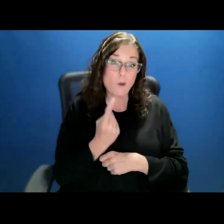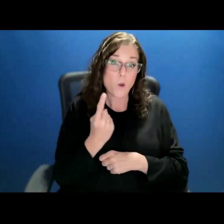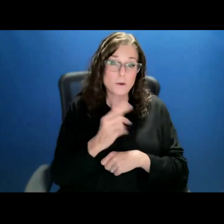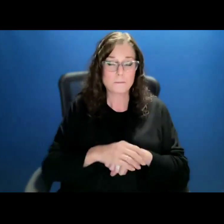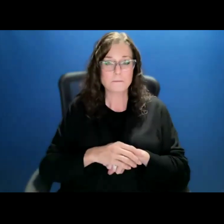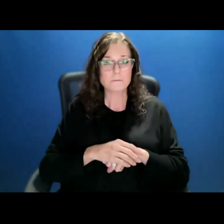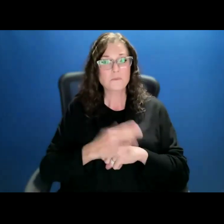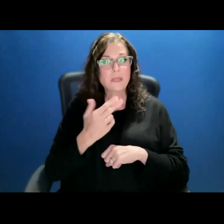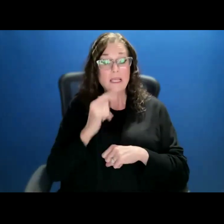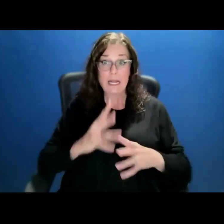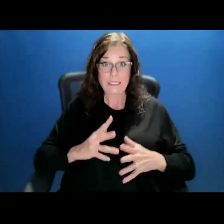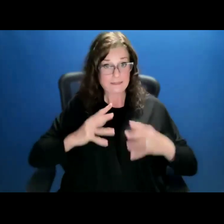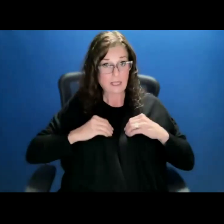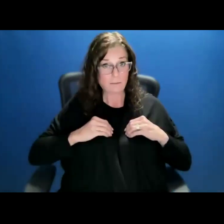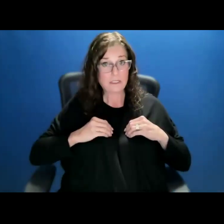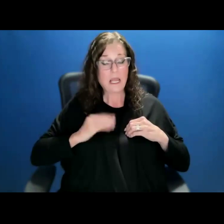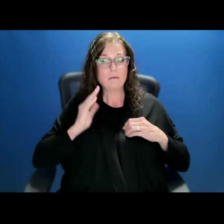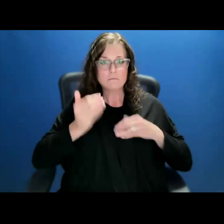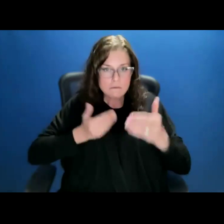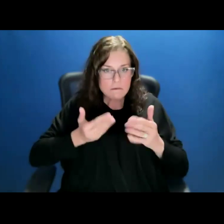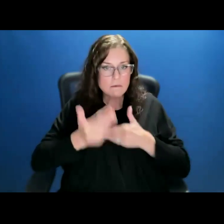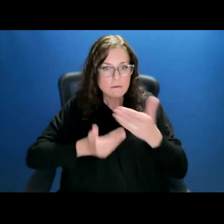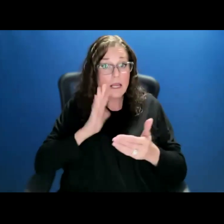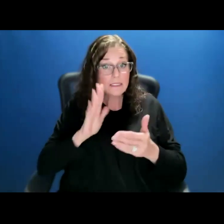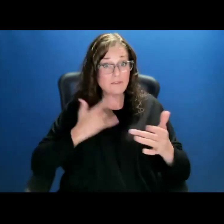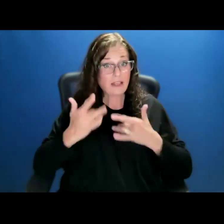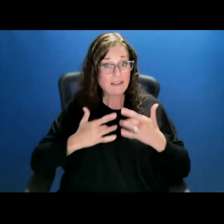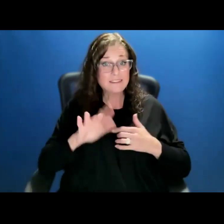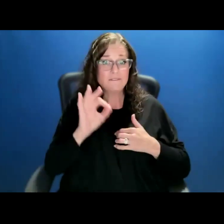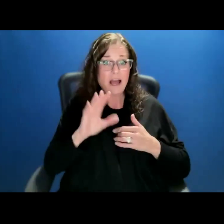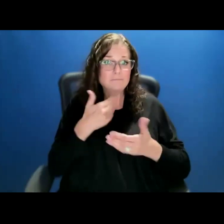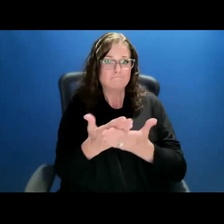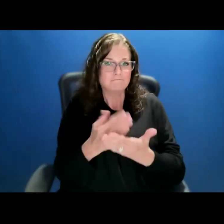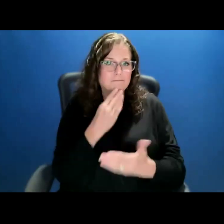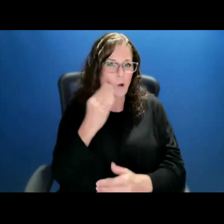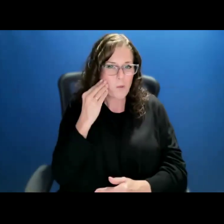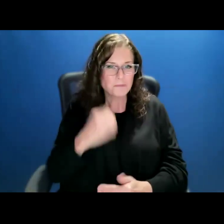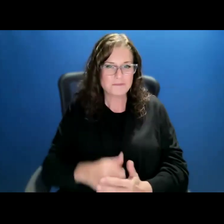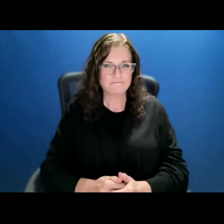He's able to accept and move through his feelings and find his way home.